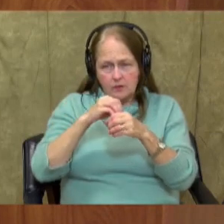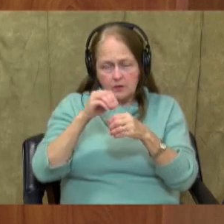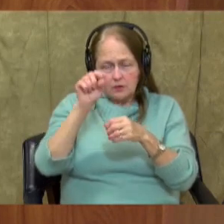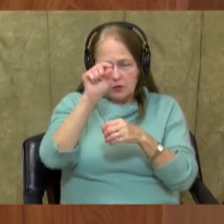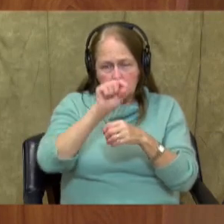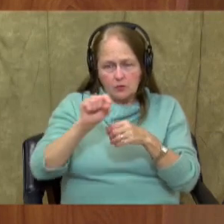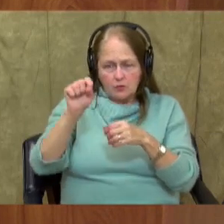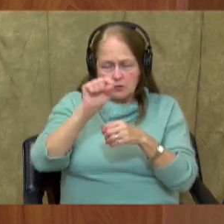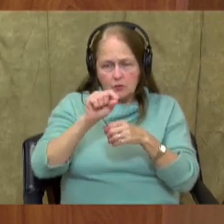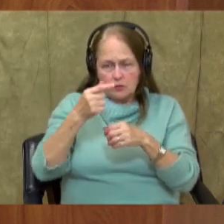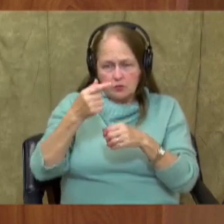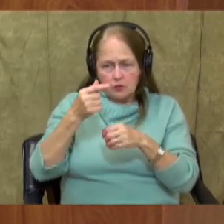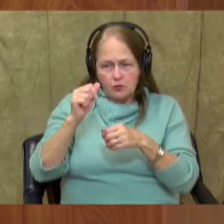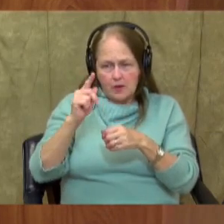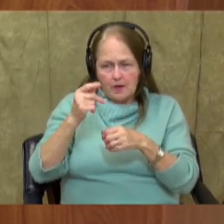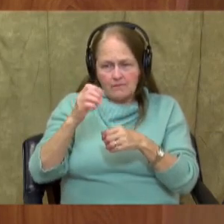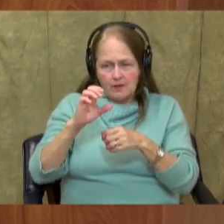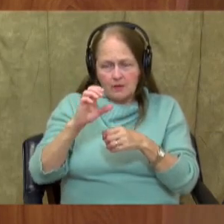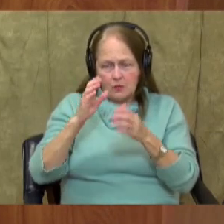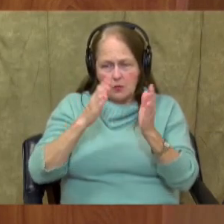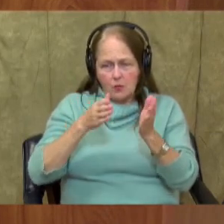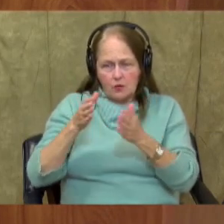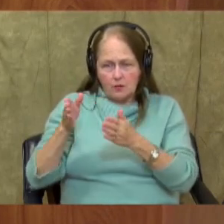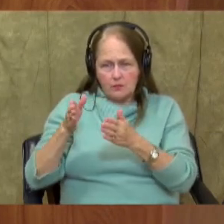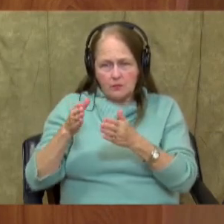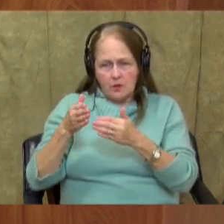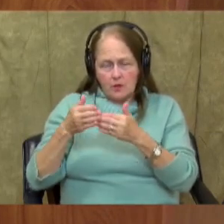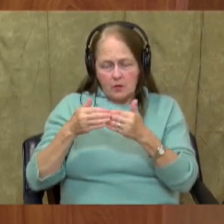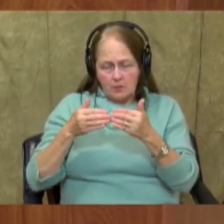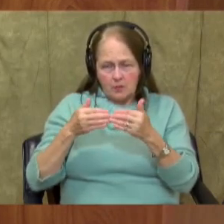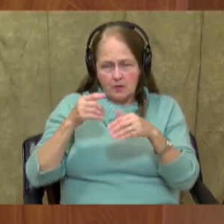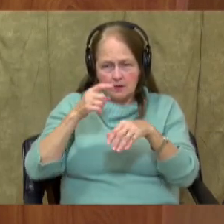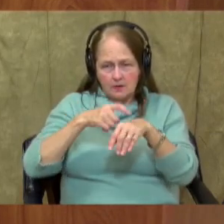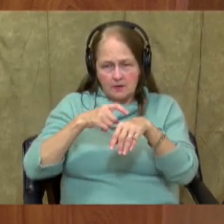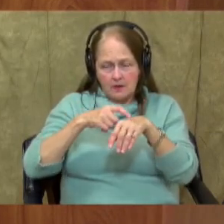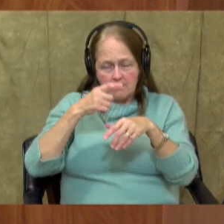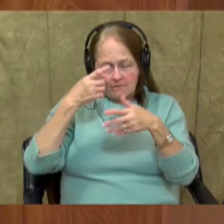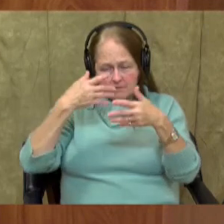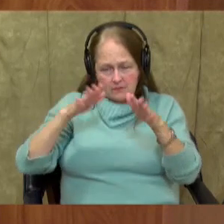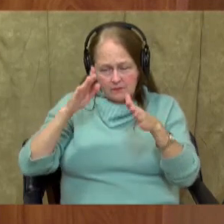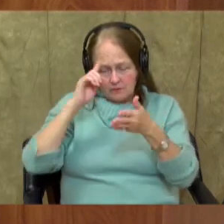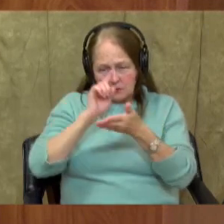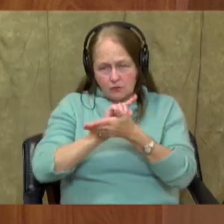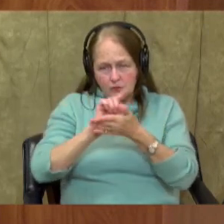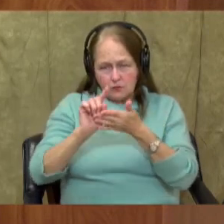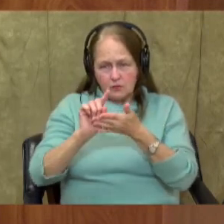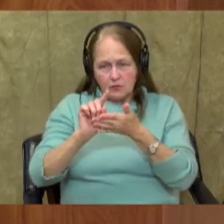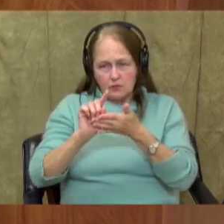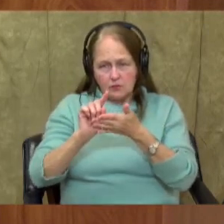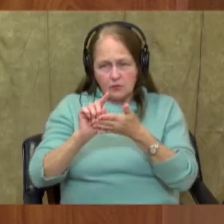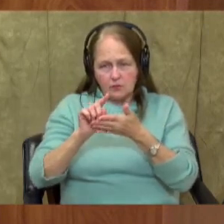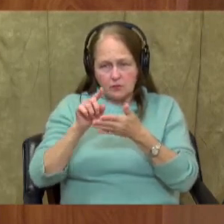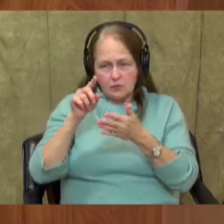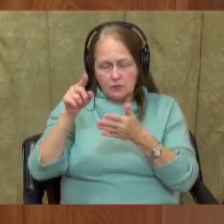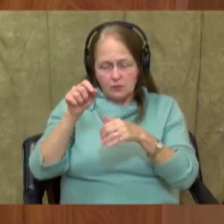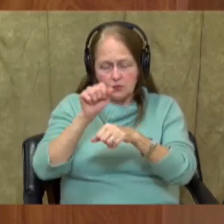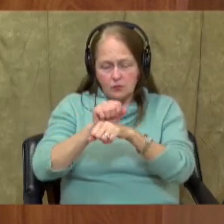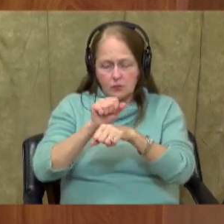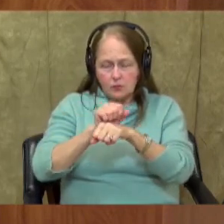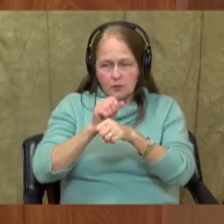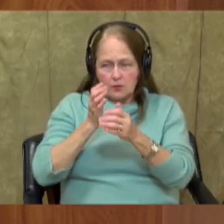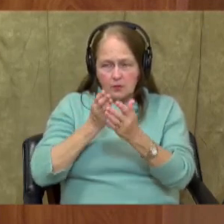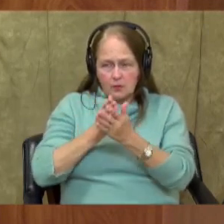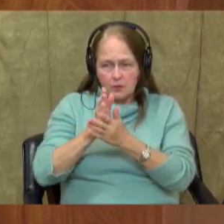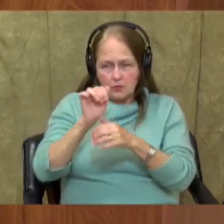graphic organizer. And as we wrap this up for the week, what I would like for you to do as you're working through